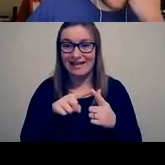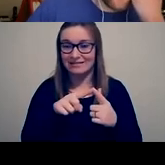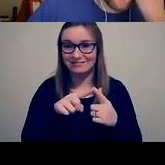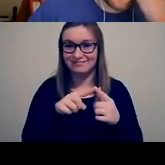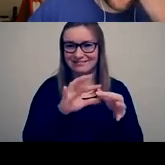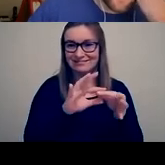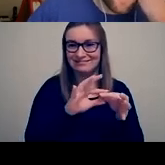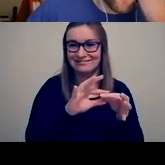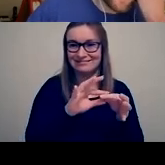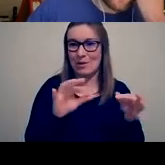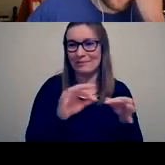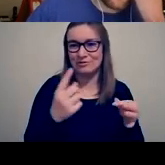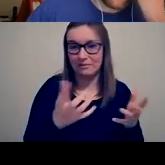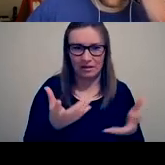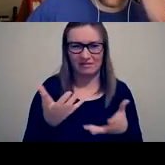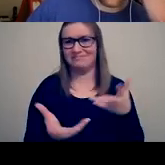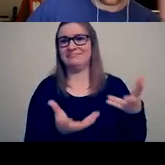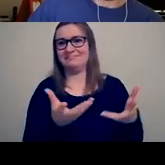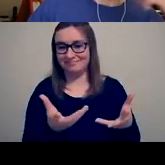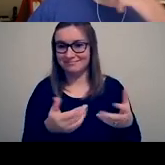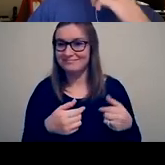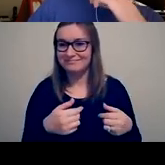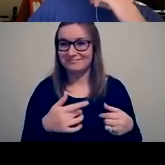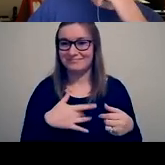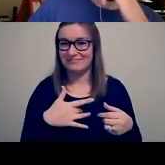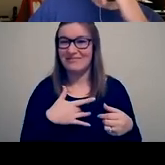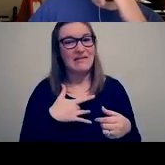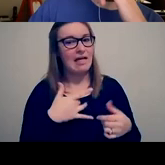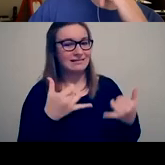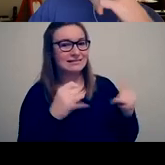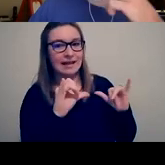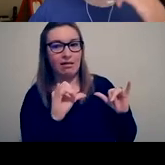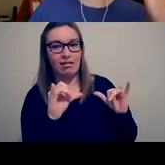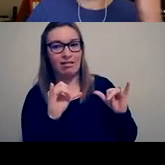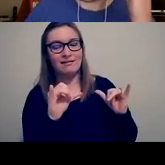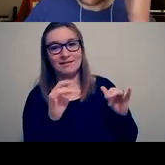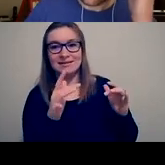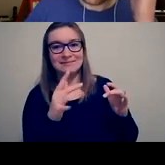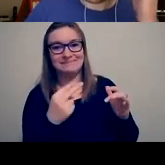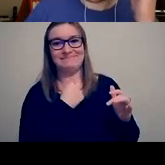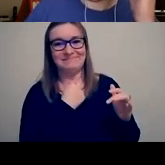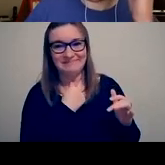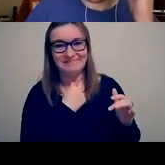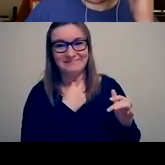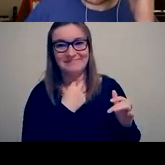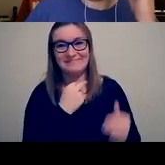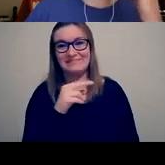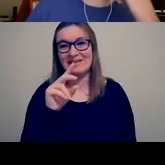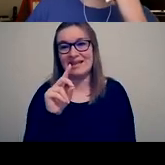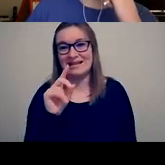David, can you talk a little bit more about... I think that would still put you in a bind. And David, I'm going to call you... I mean,